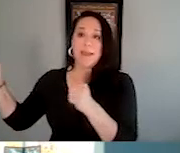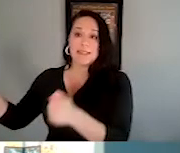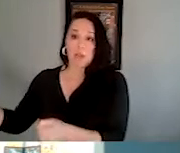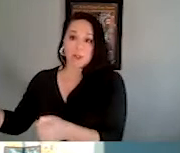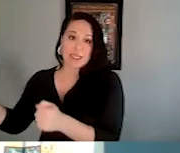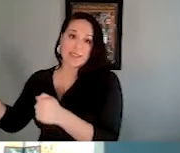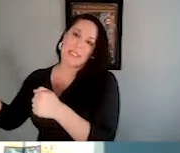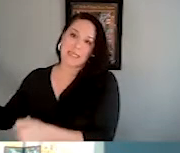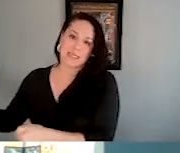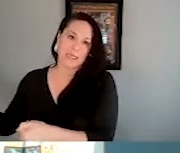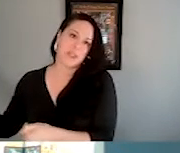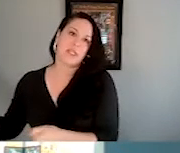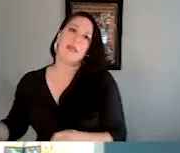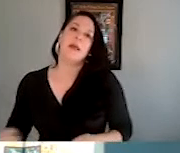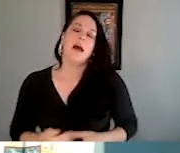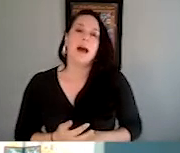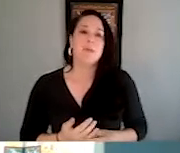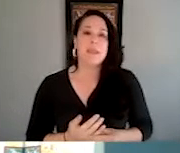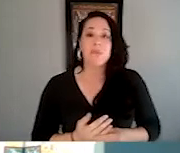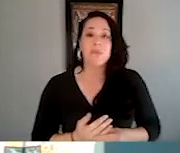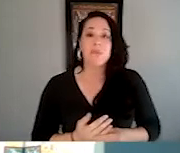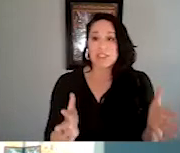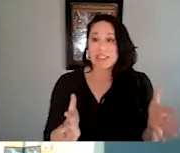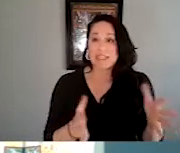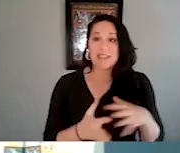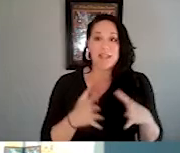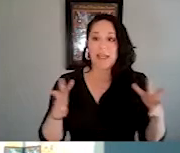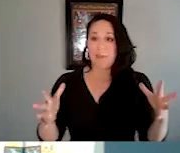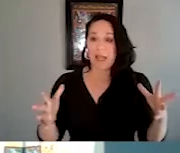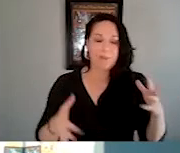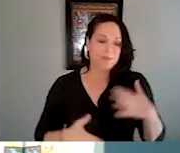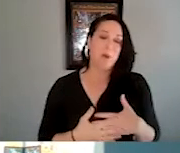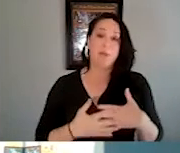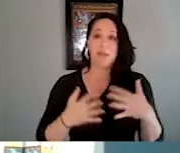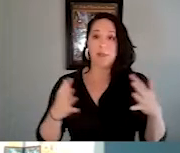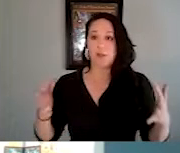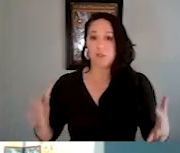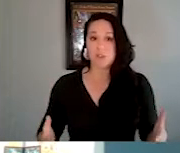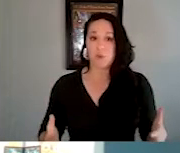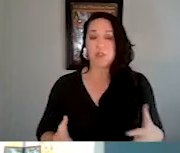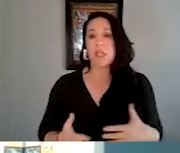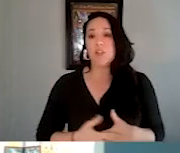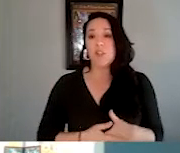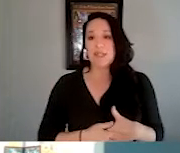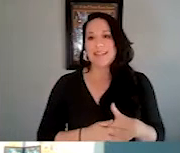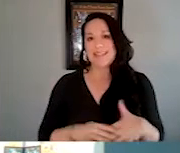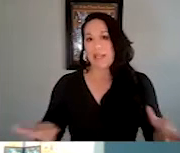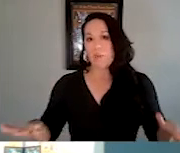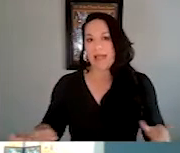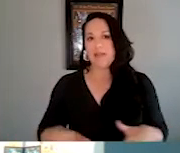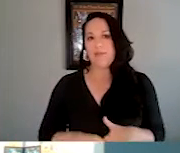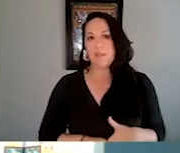it can impact other states and then the nation. They really started to see Delta-8 popping up in all of their stores. So they